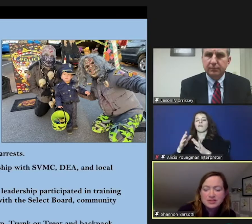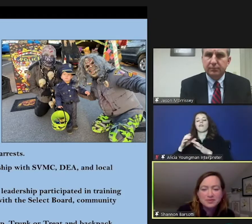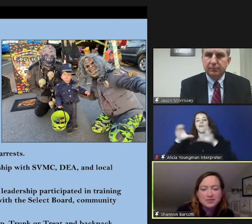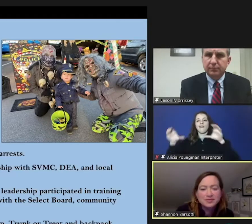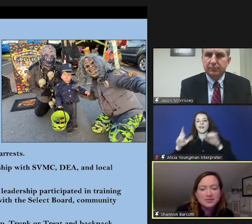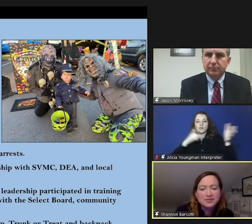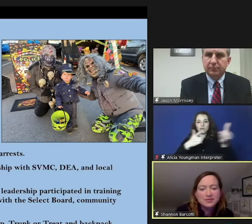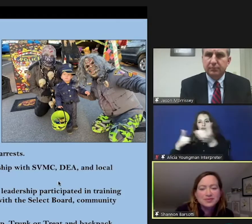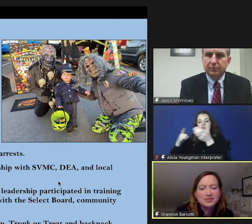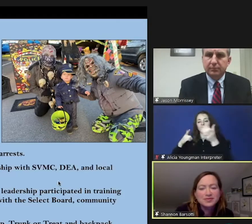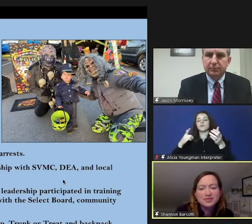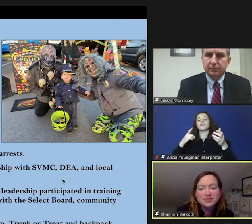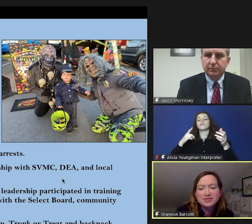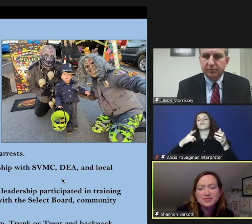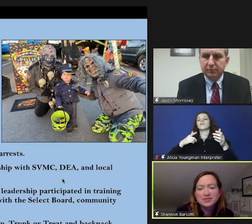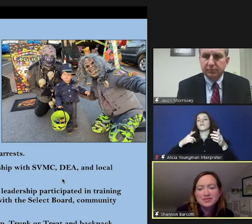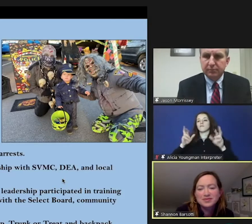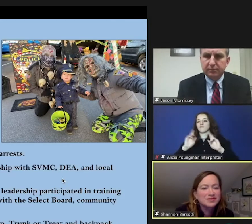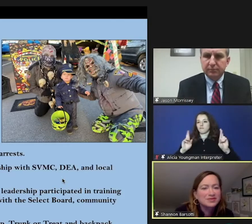presentations.